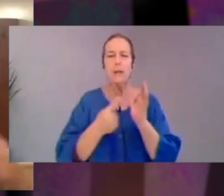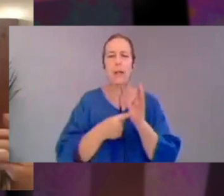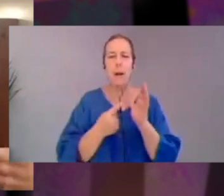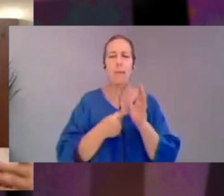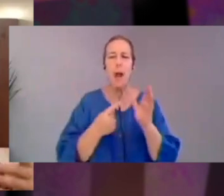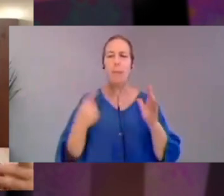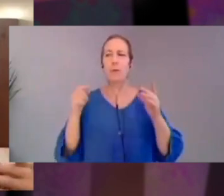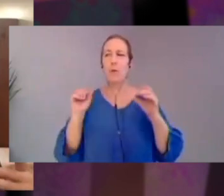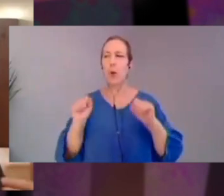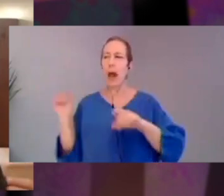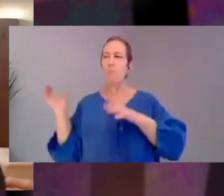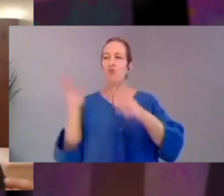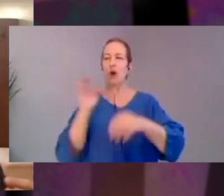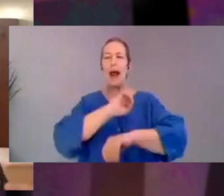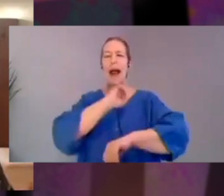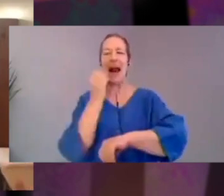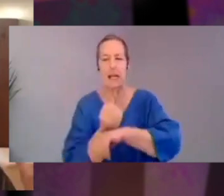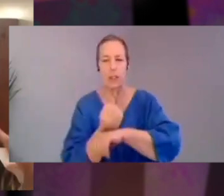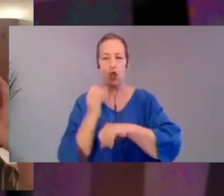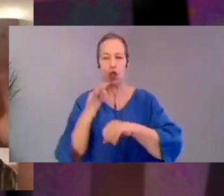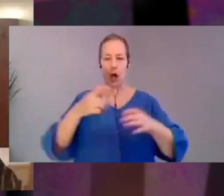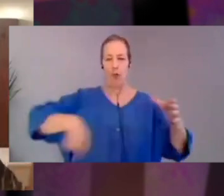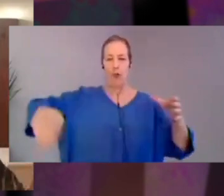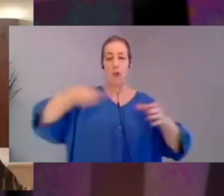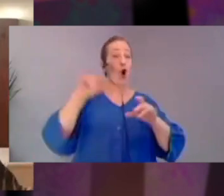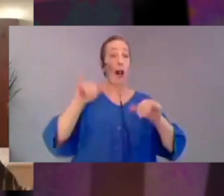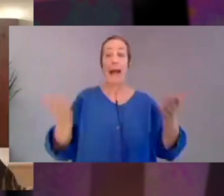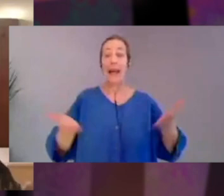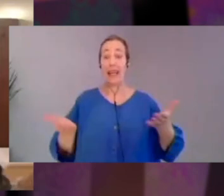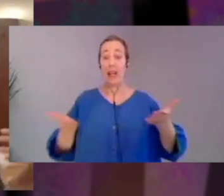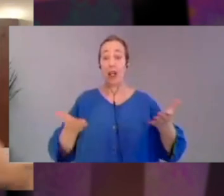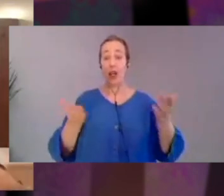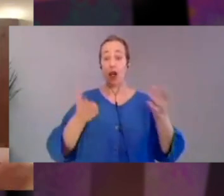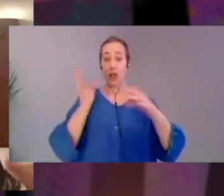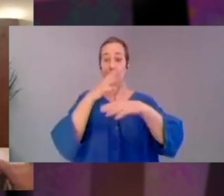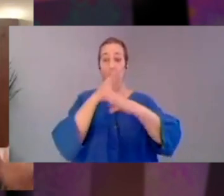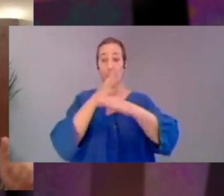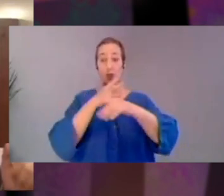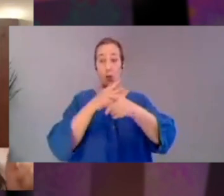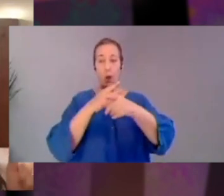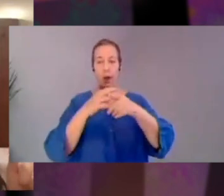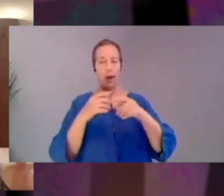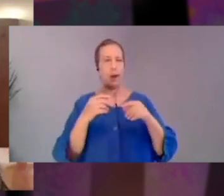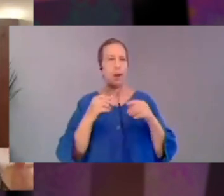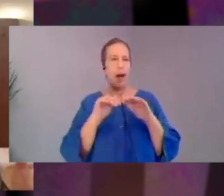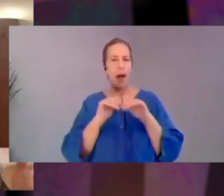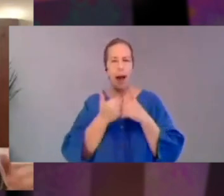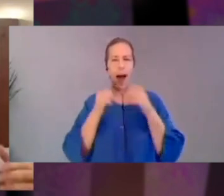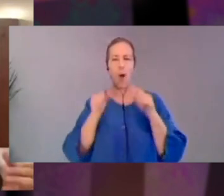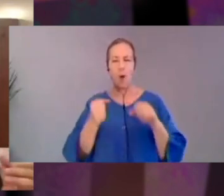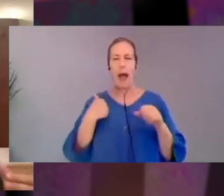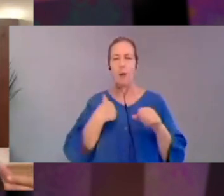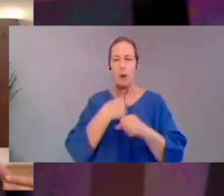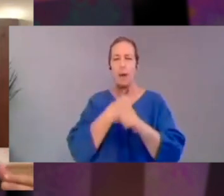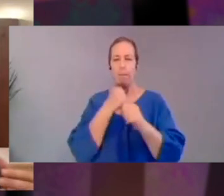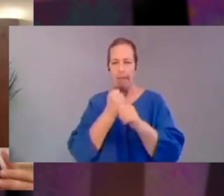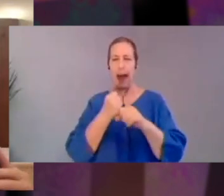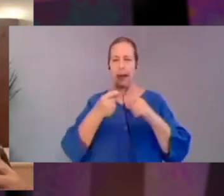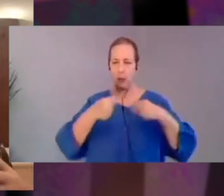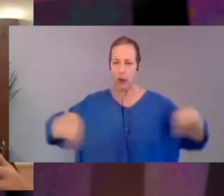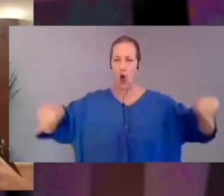circularity. And I think in this age of virtual gathering, I think a lot about how does a space become circular in 2D? And I think it